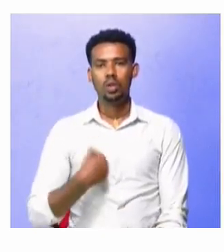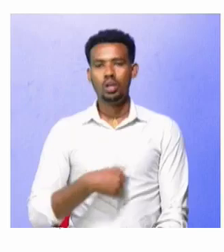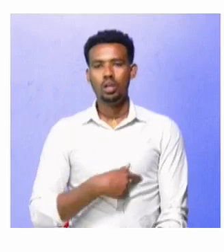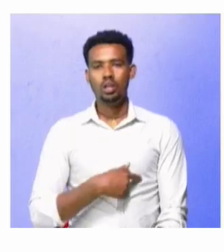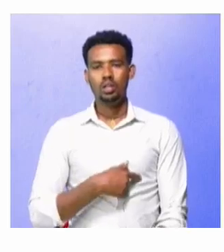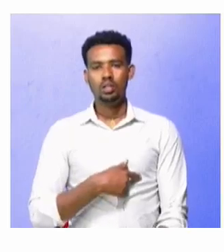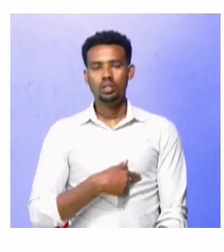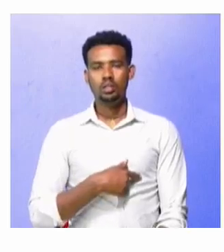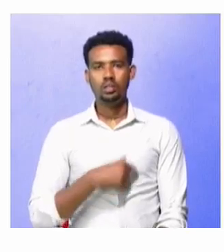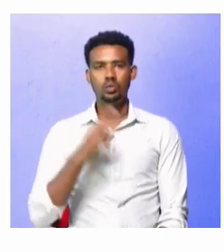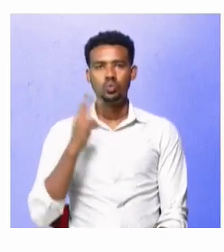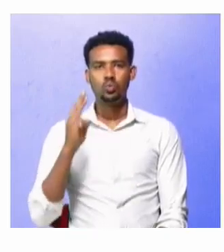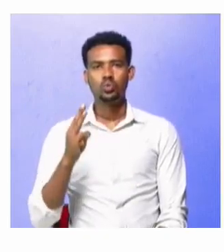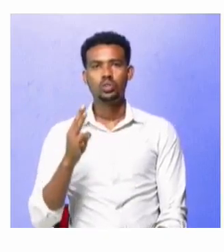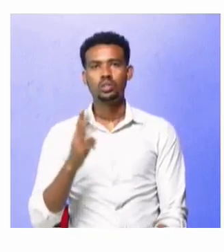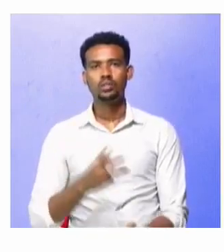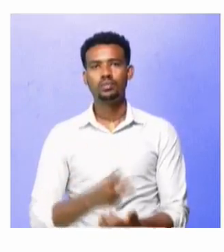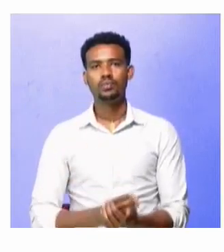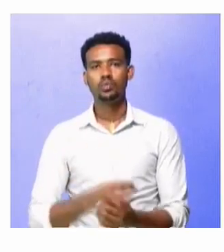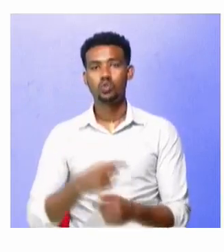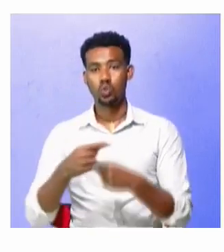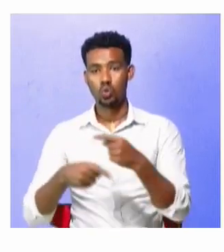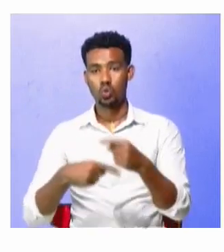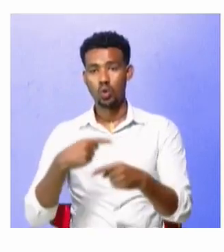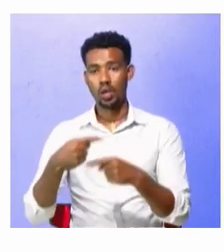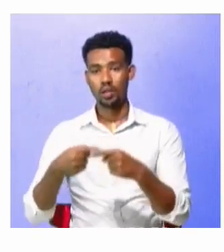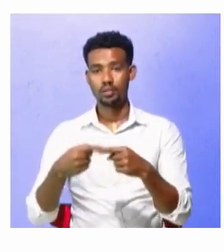will be going